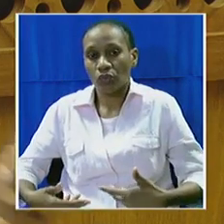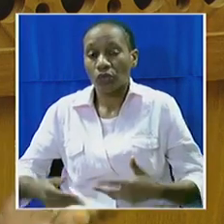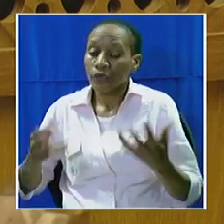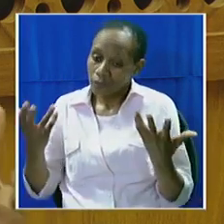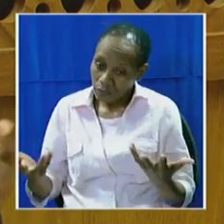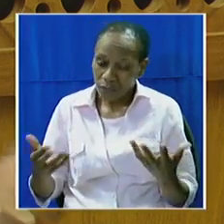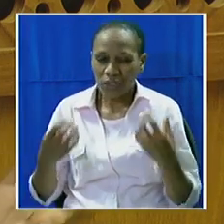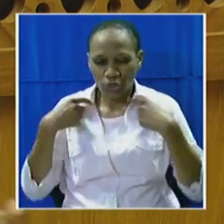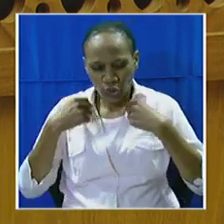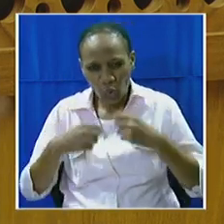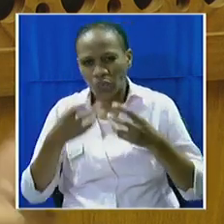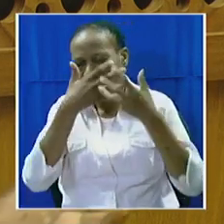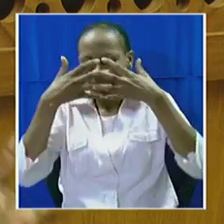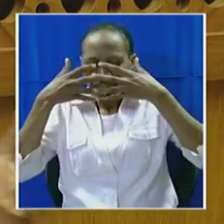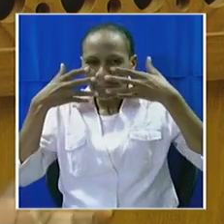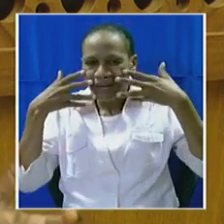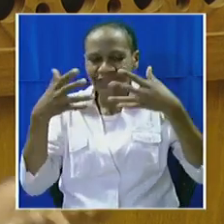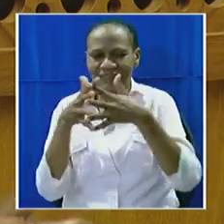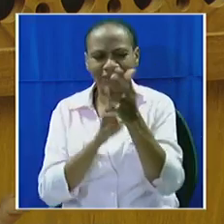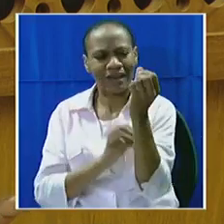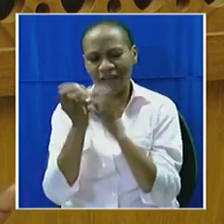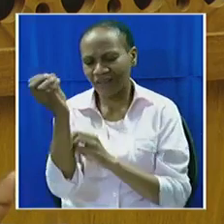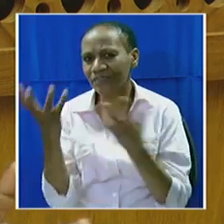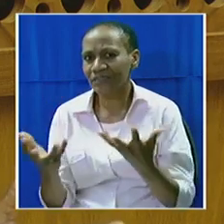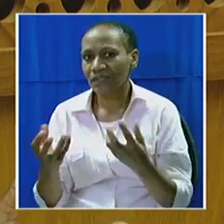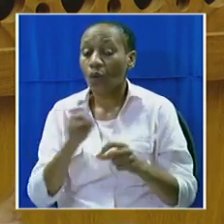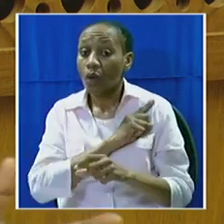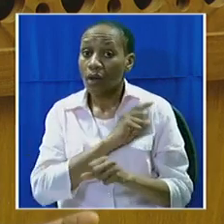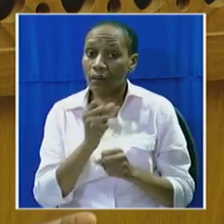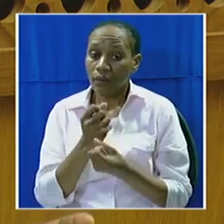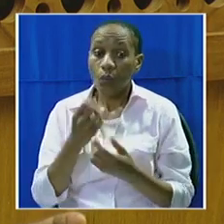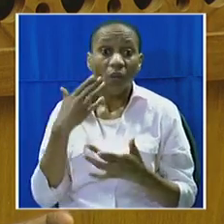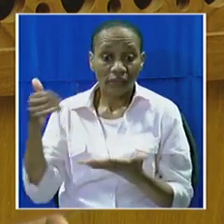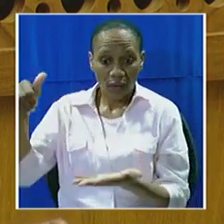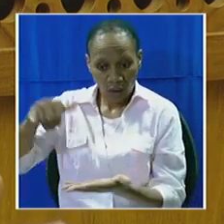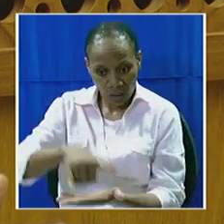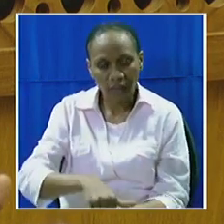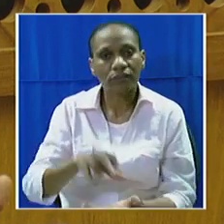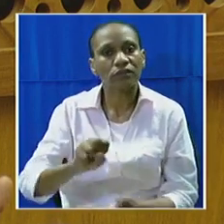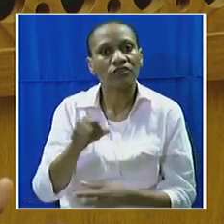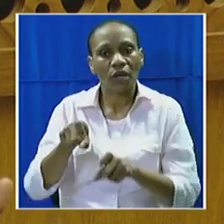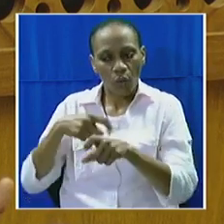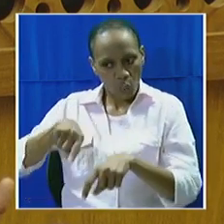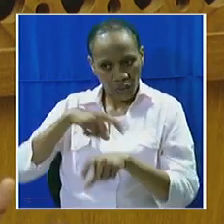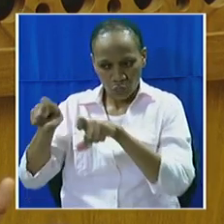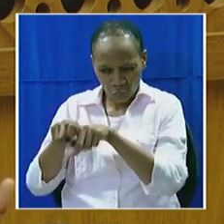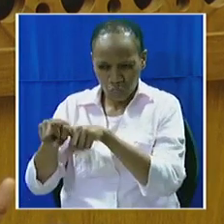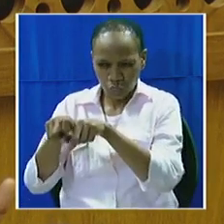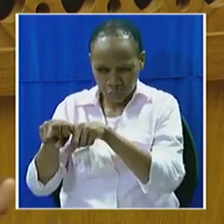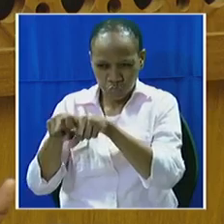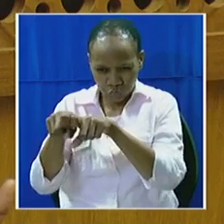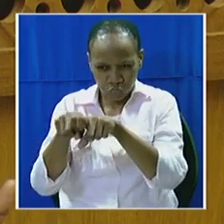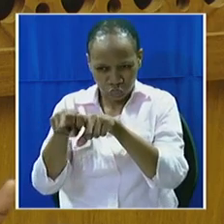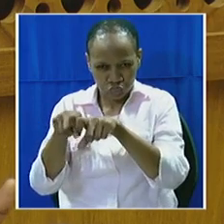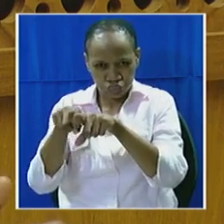protection, clothes, masks, and gloves, and so on, to make sure that we test them, and we'll be able to look at their things, at